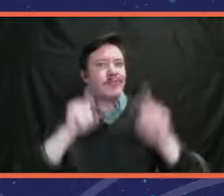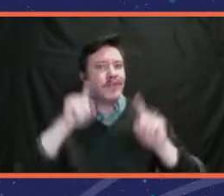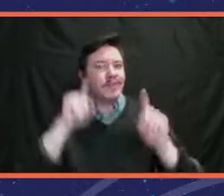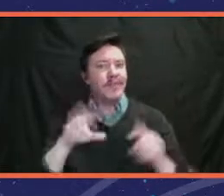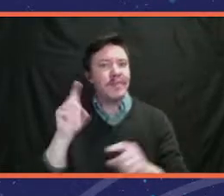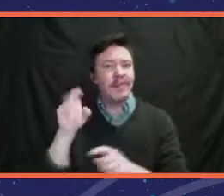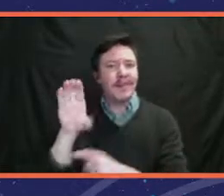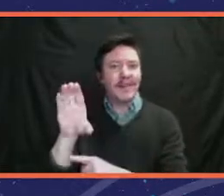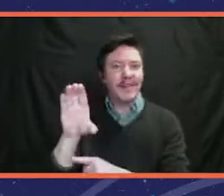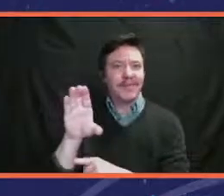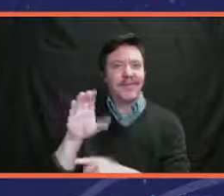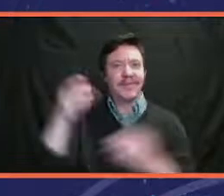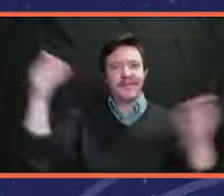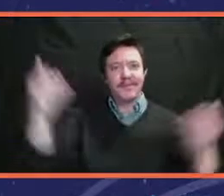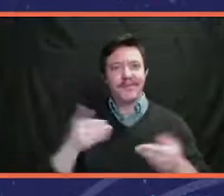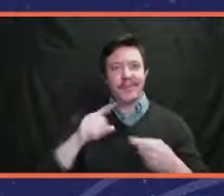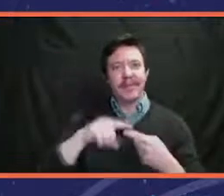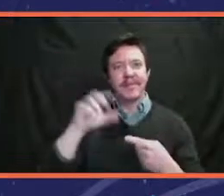welcome Angelique.